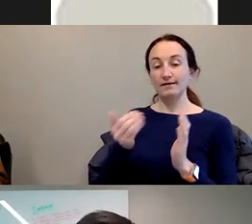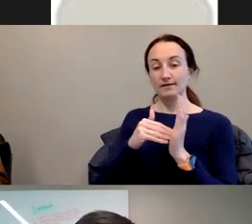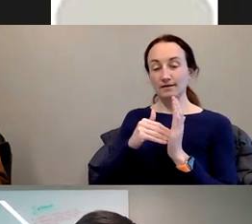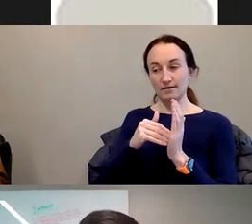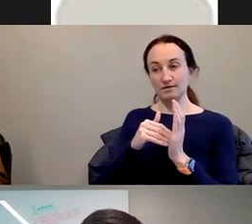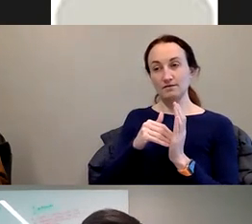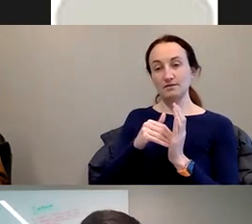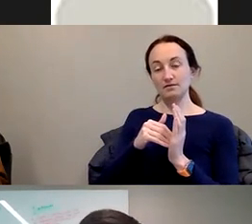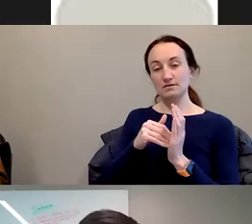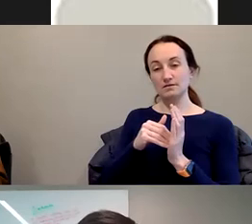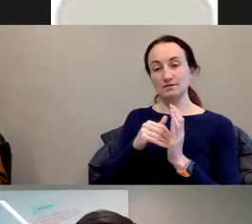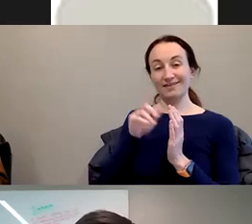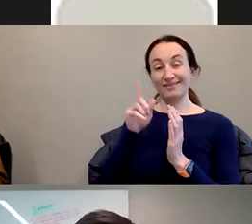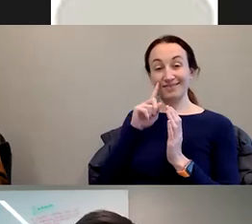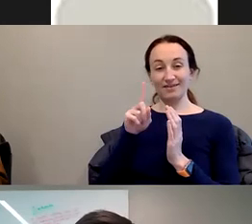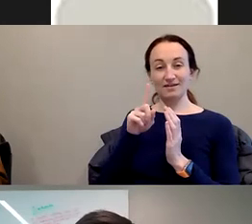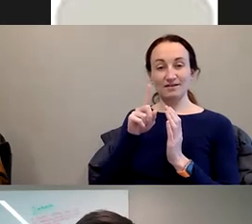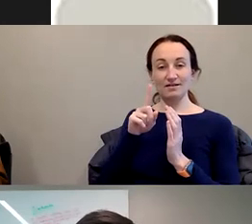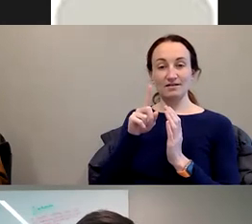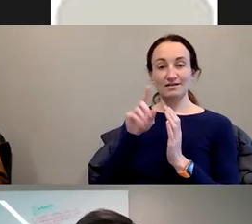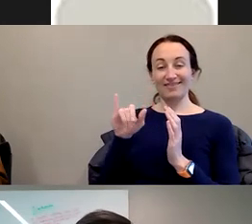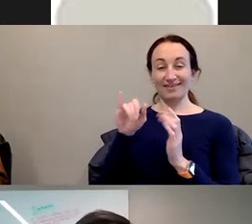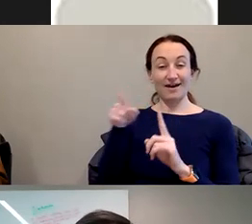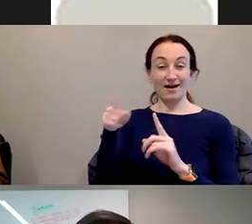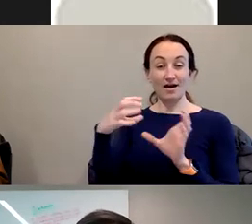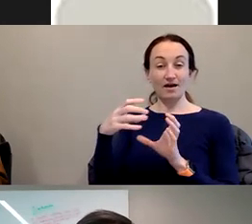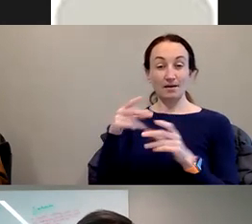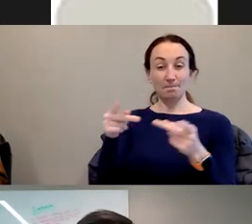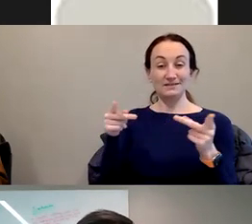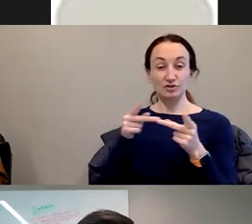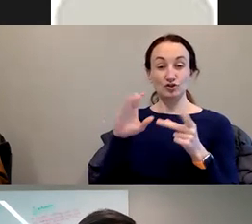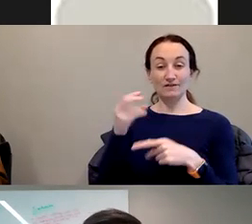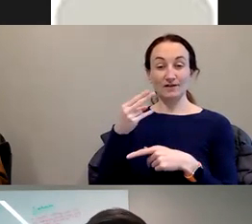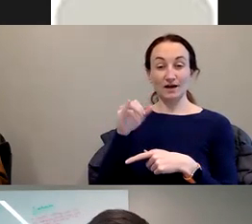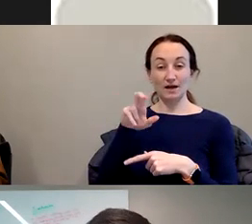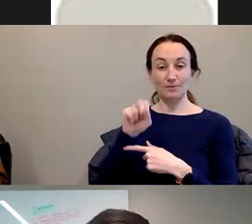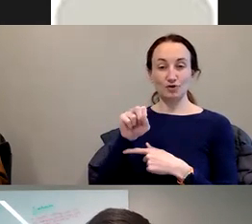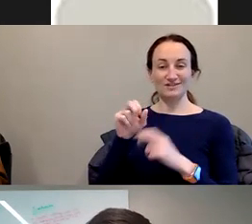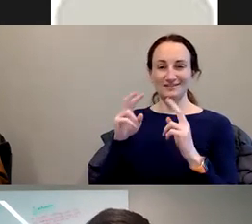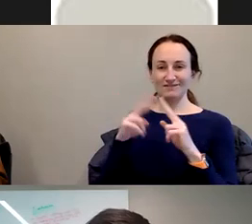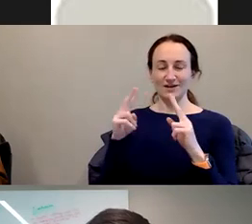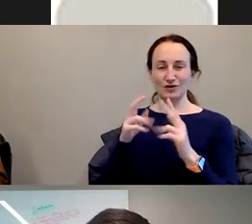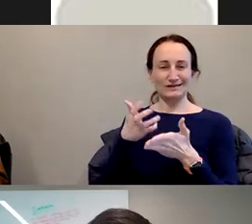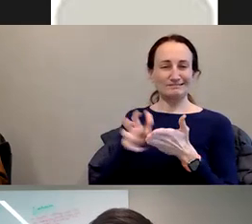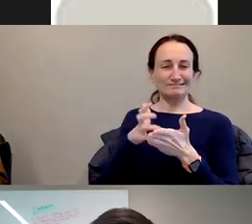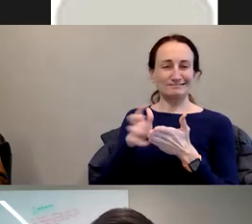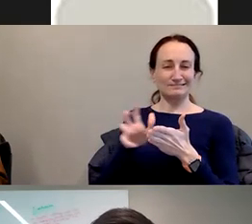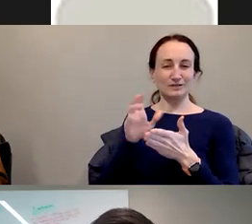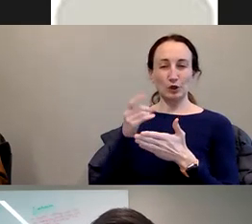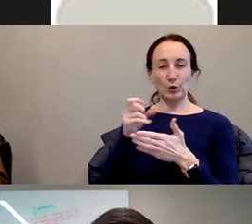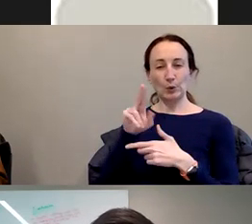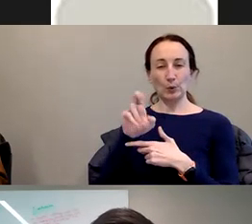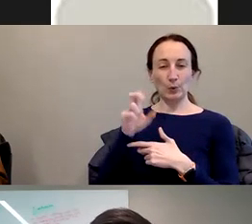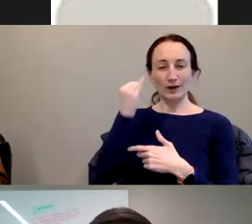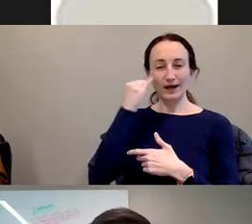this sort of coarsening just by k-mers is definitely a very crude idea. I think there are a couple of ways